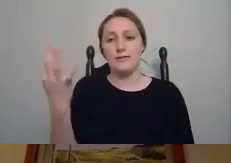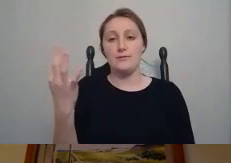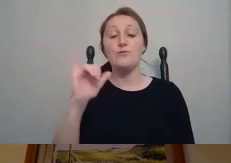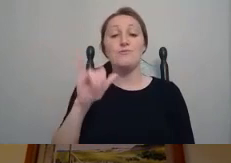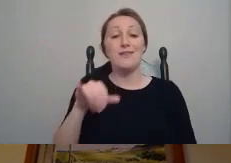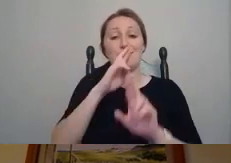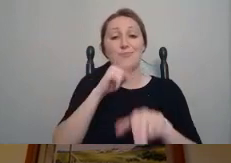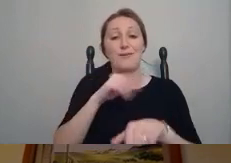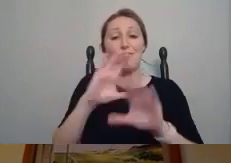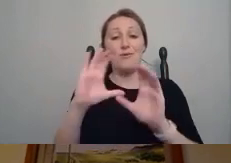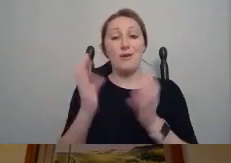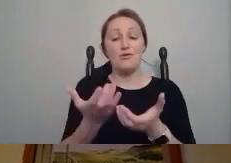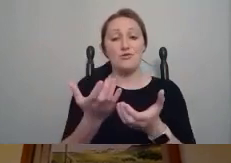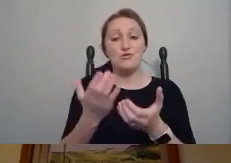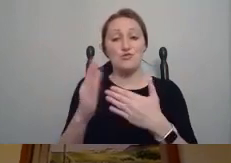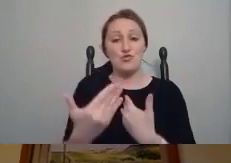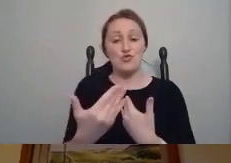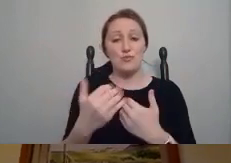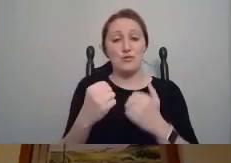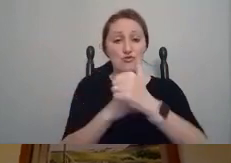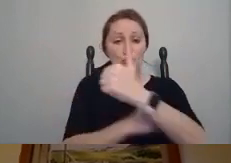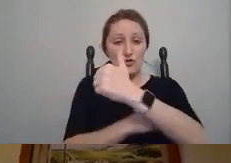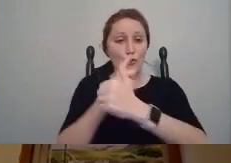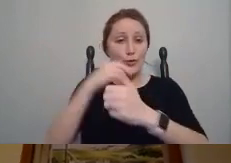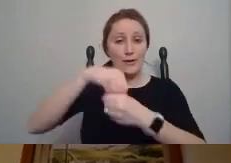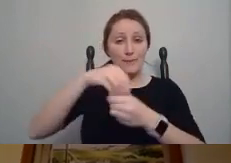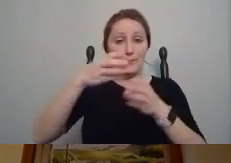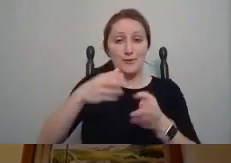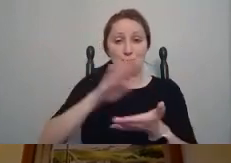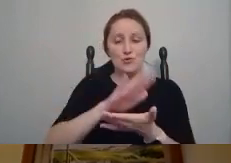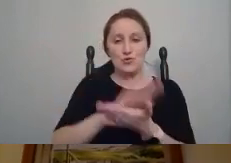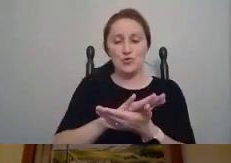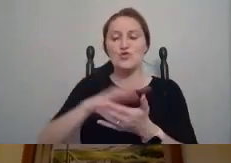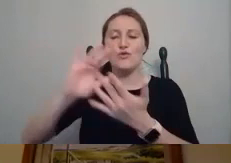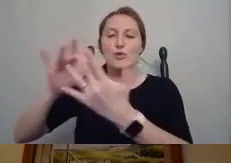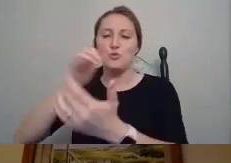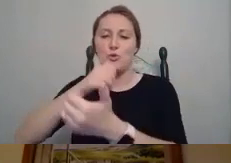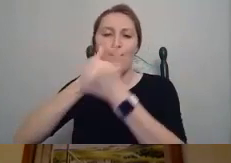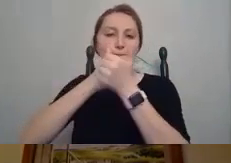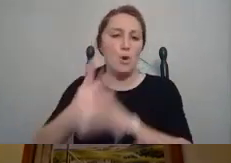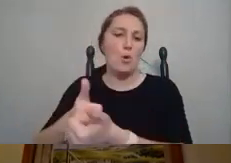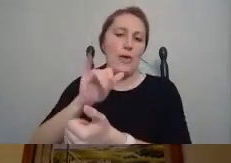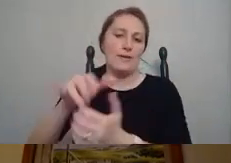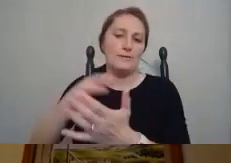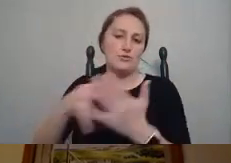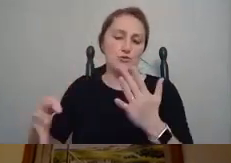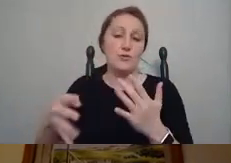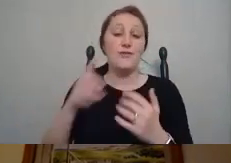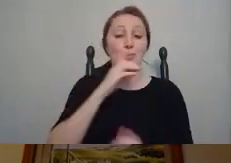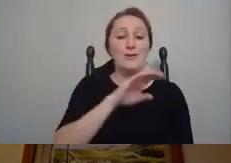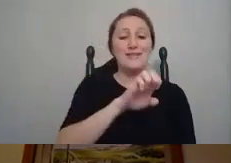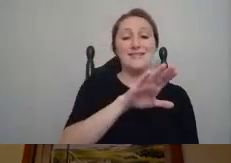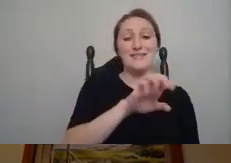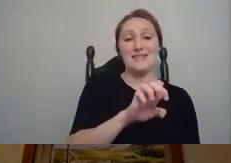that we have in our in-person schools that we're going to follow virtually. For early childhood, usually